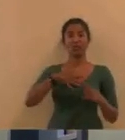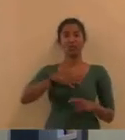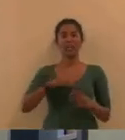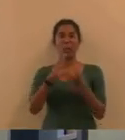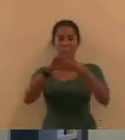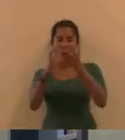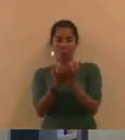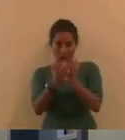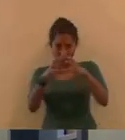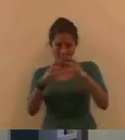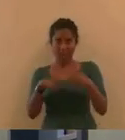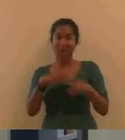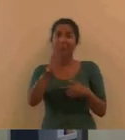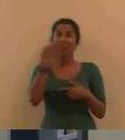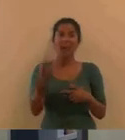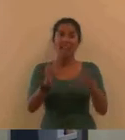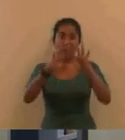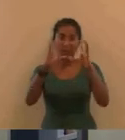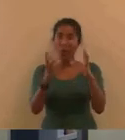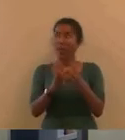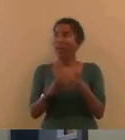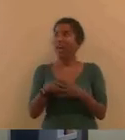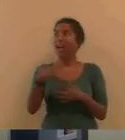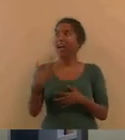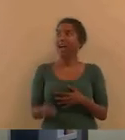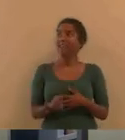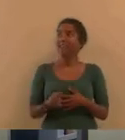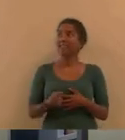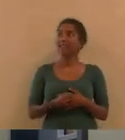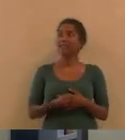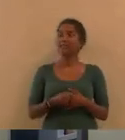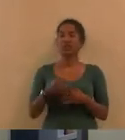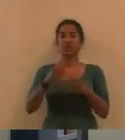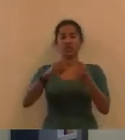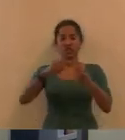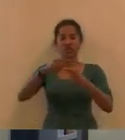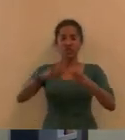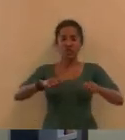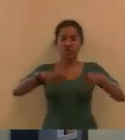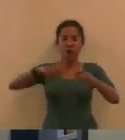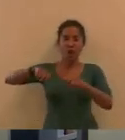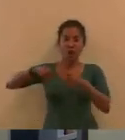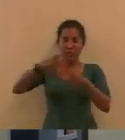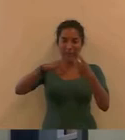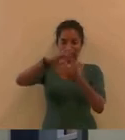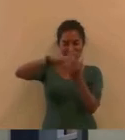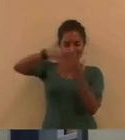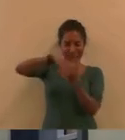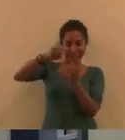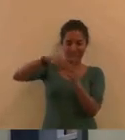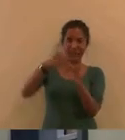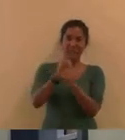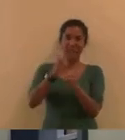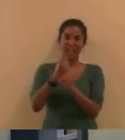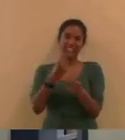because I haven't got a ball with me here today, is a pair of socks which have been rounded up to try and make them into a ball. Simple as such.